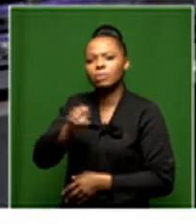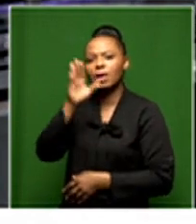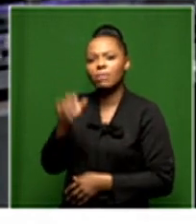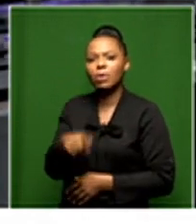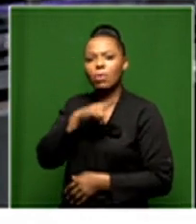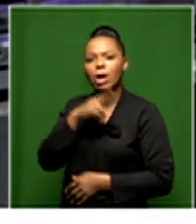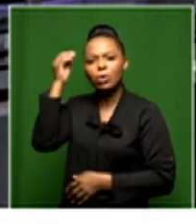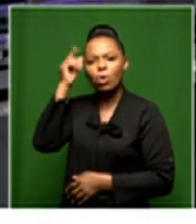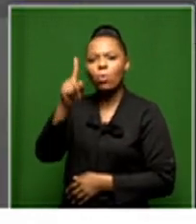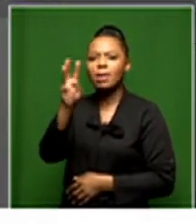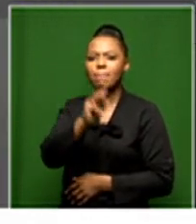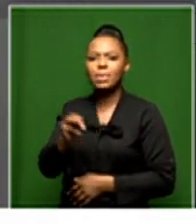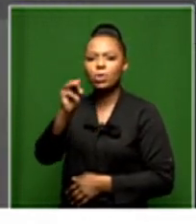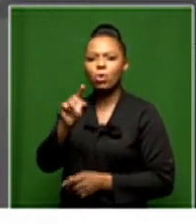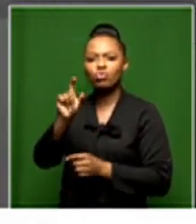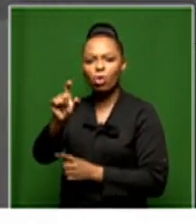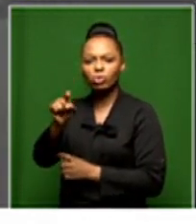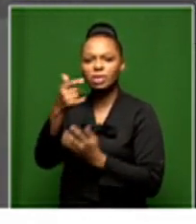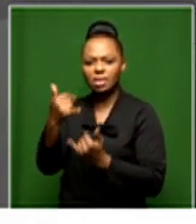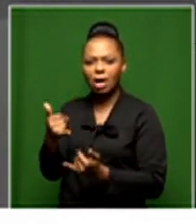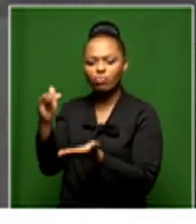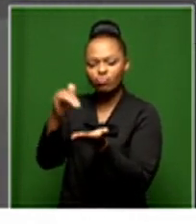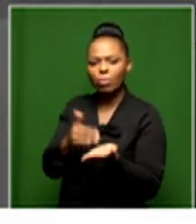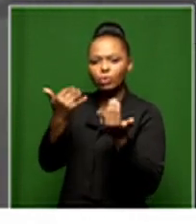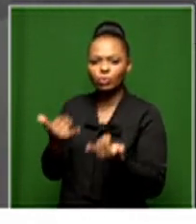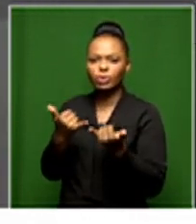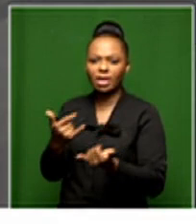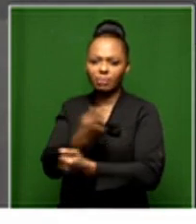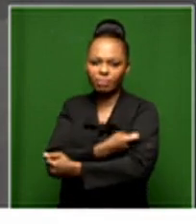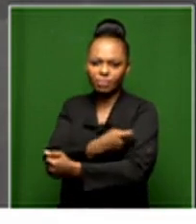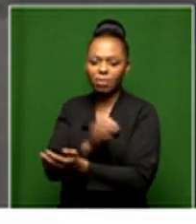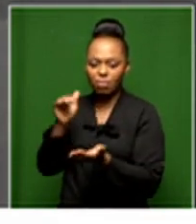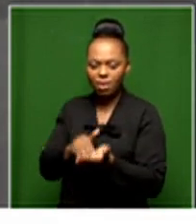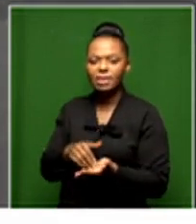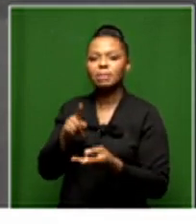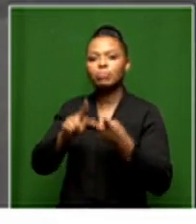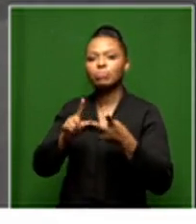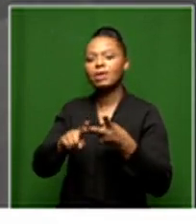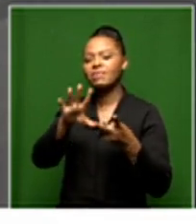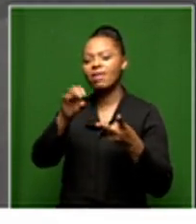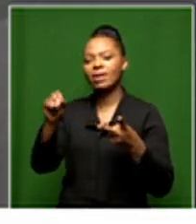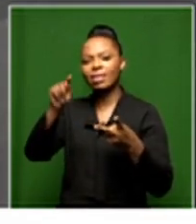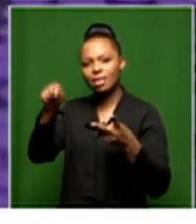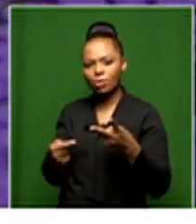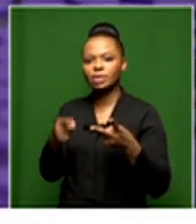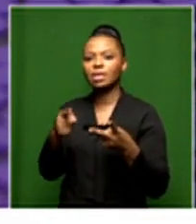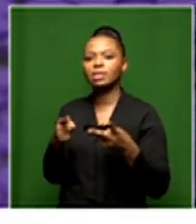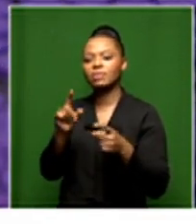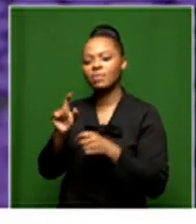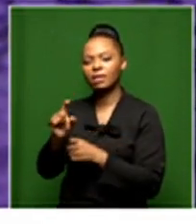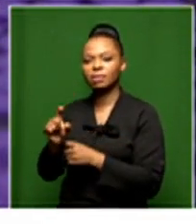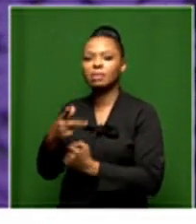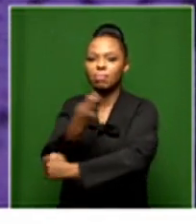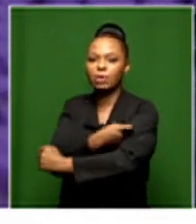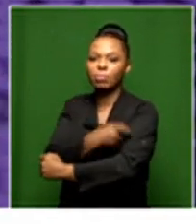1 million doses are arriving today. Then there's another 500,000 expected during the course of